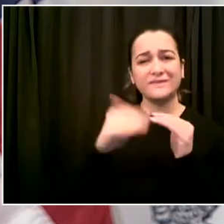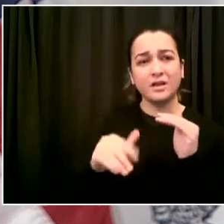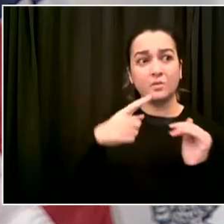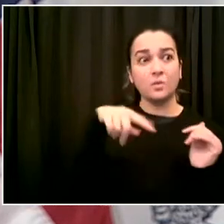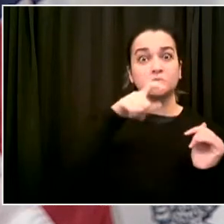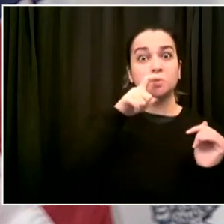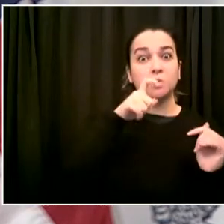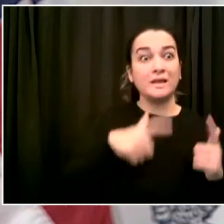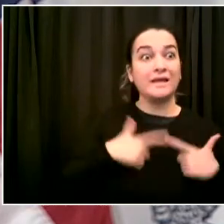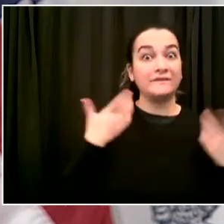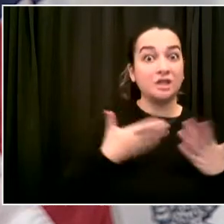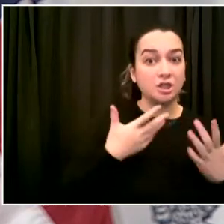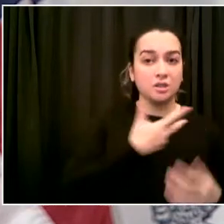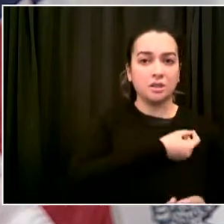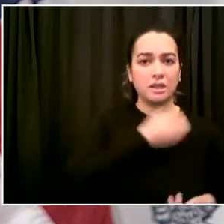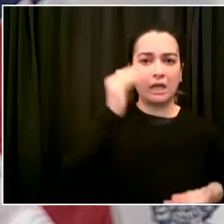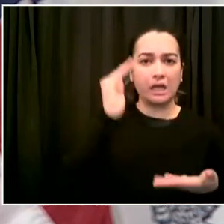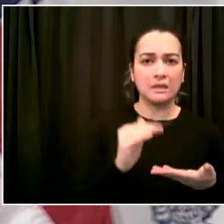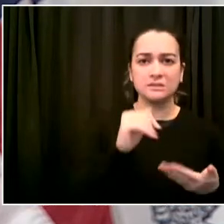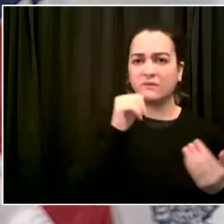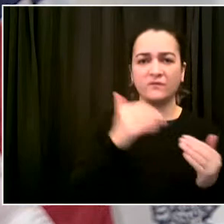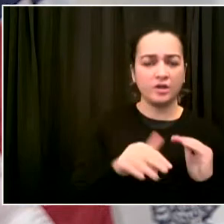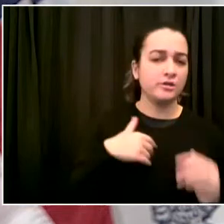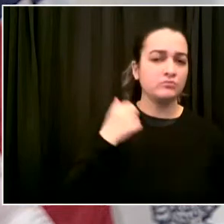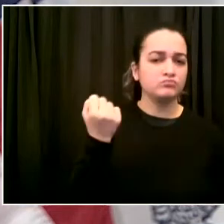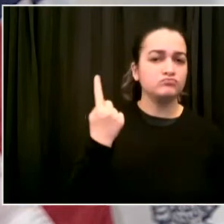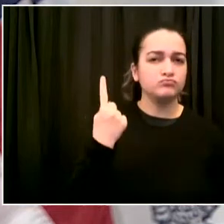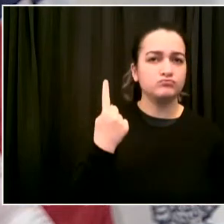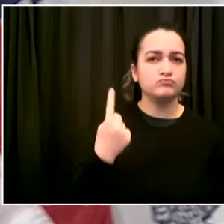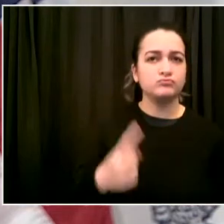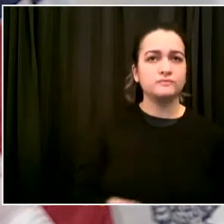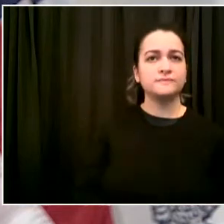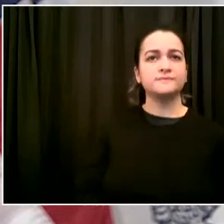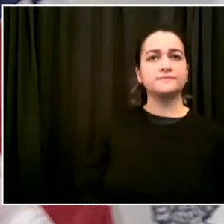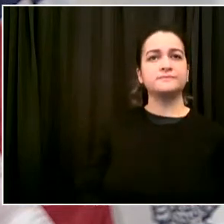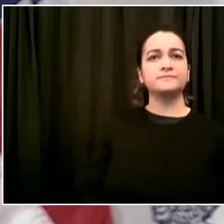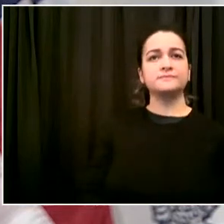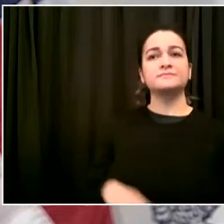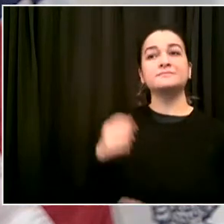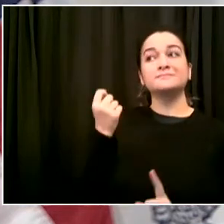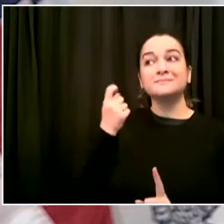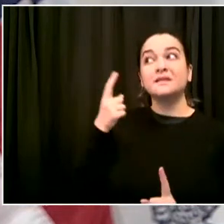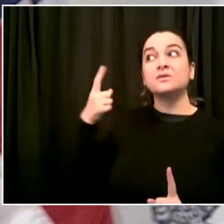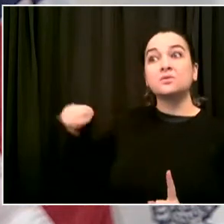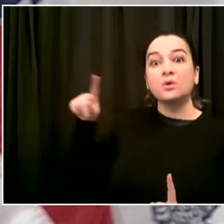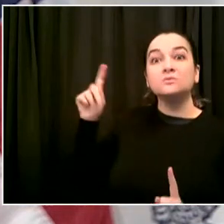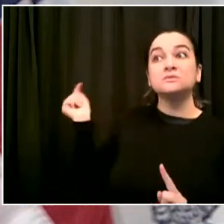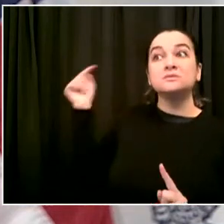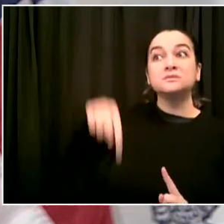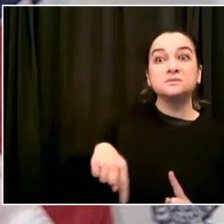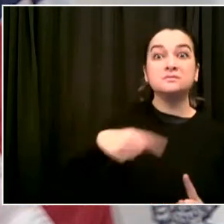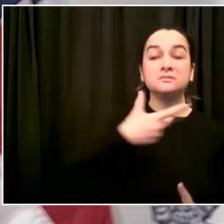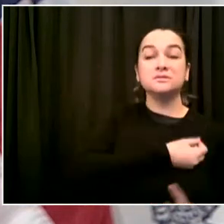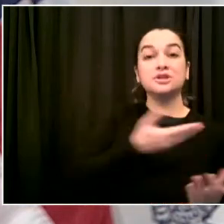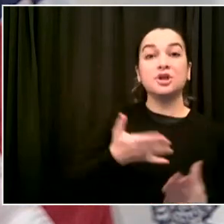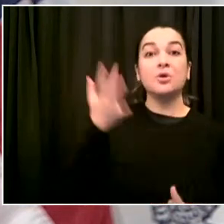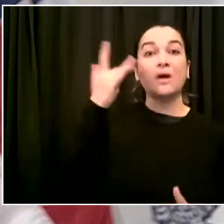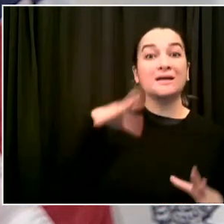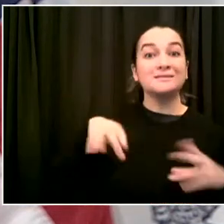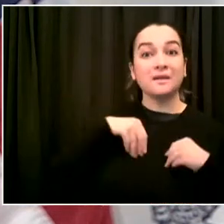city and go to our hospitals, for example, and get a vaccination. This is where we need to work with the state on a